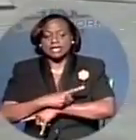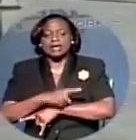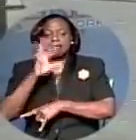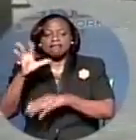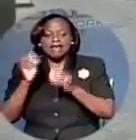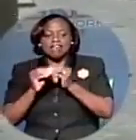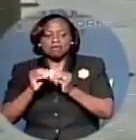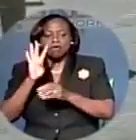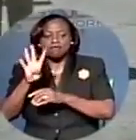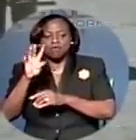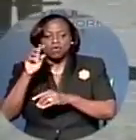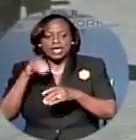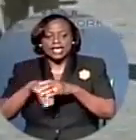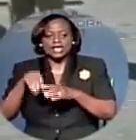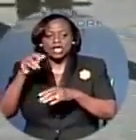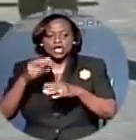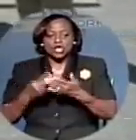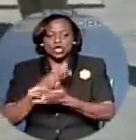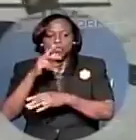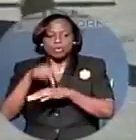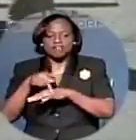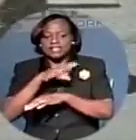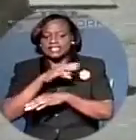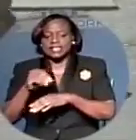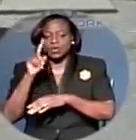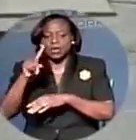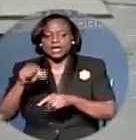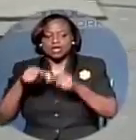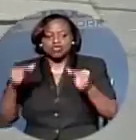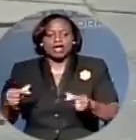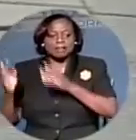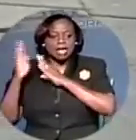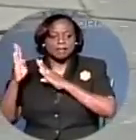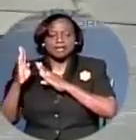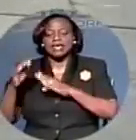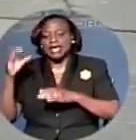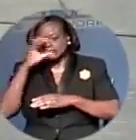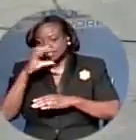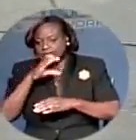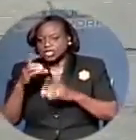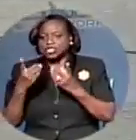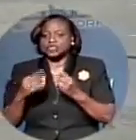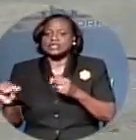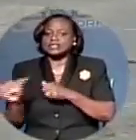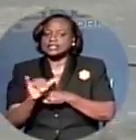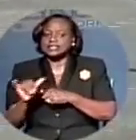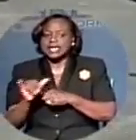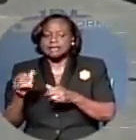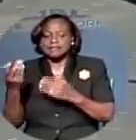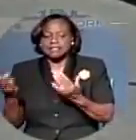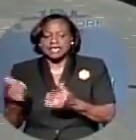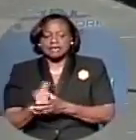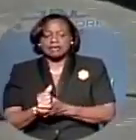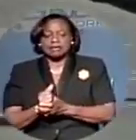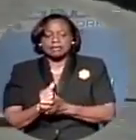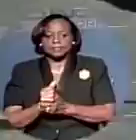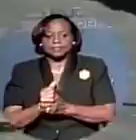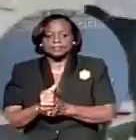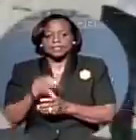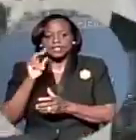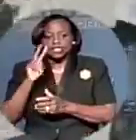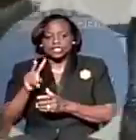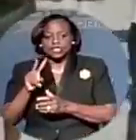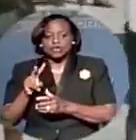4 New Providence and 1 in Grand Bahama, were seeking to do the same thing, while a reported 2 have informed the objectors,